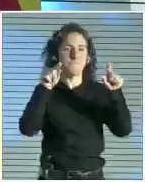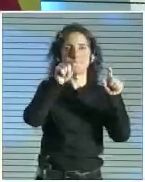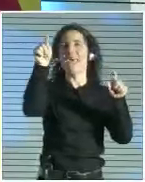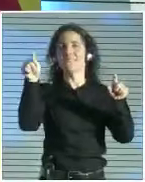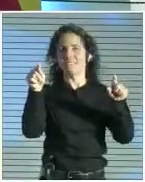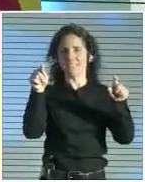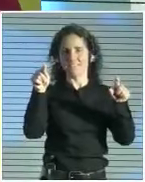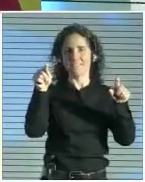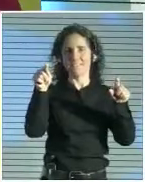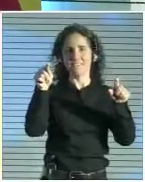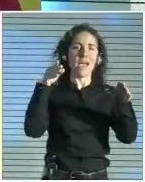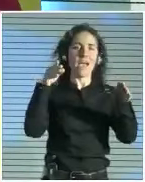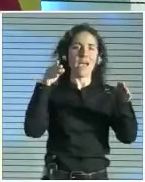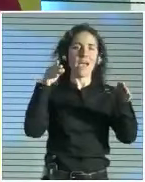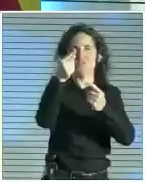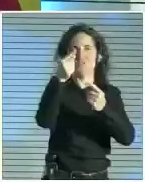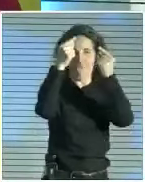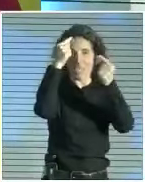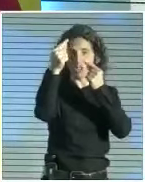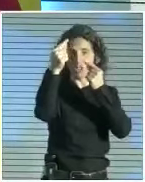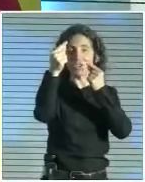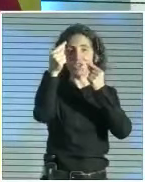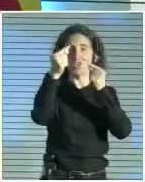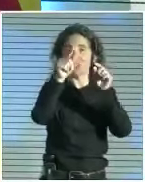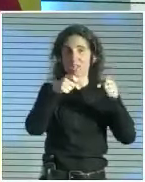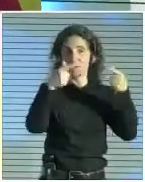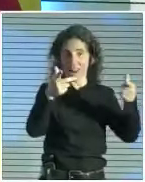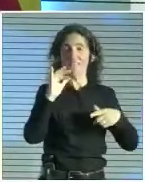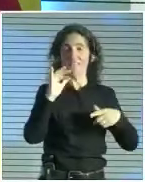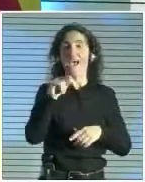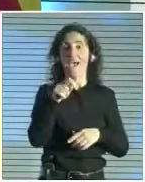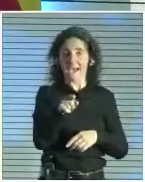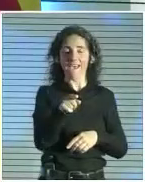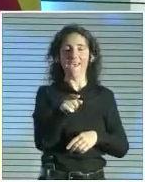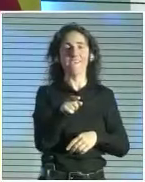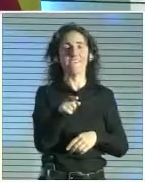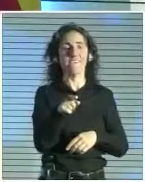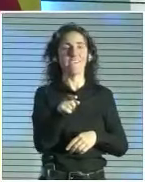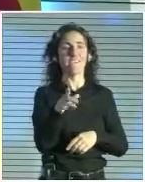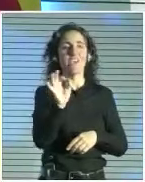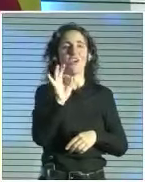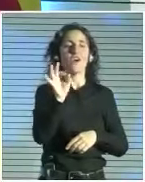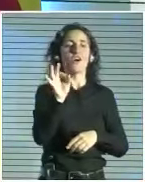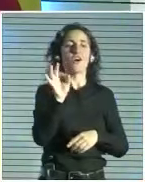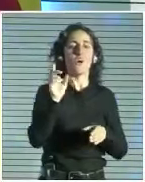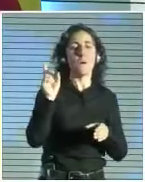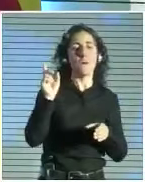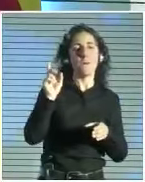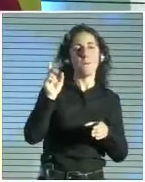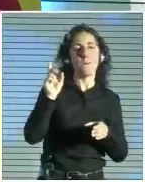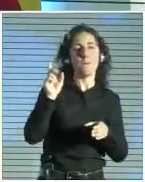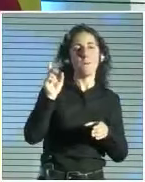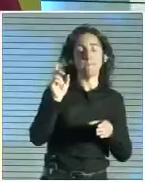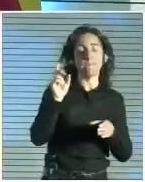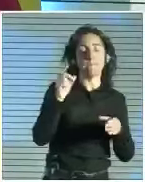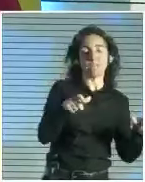to those authorities, the public sector. Right now, when it comes to sustainability and governance,